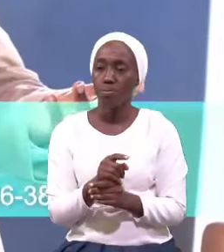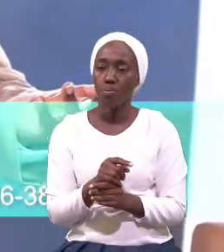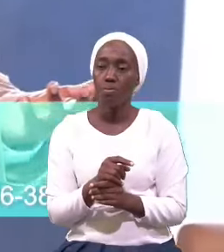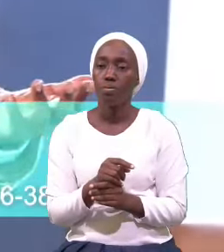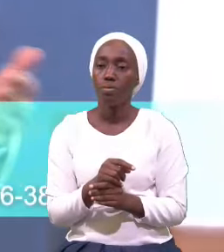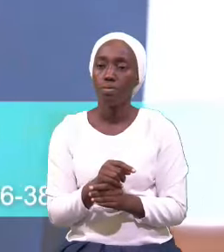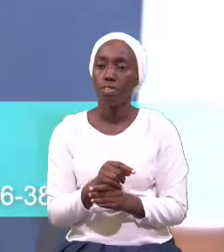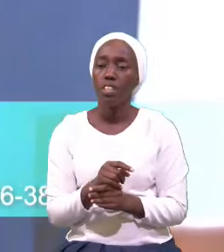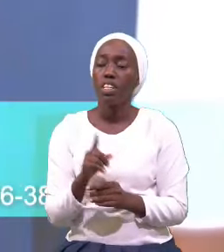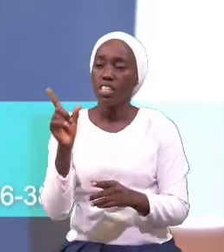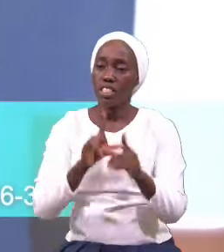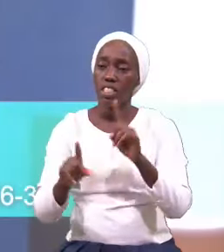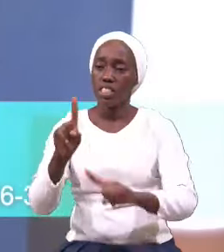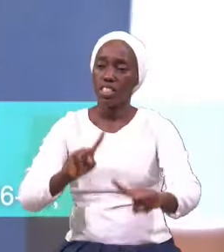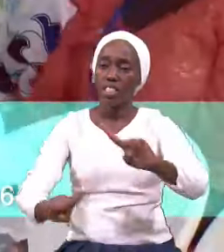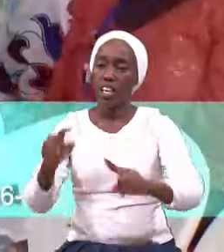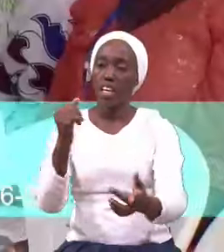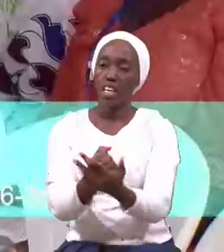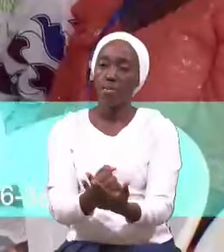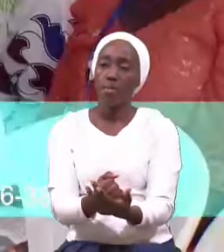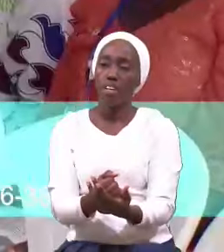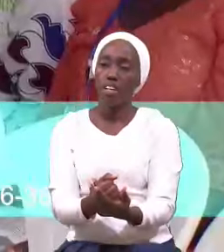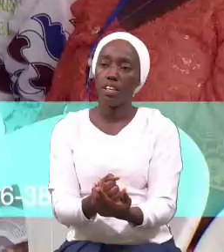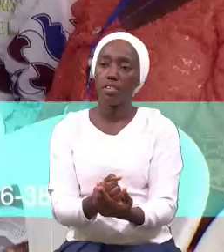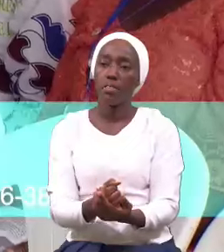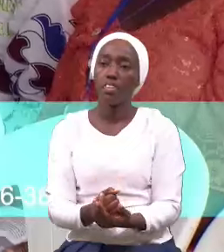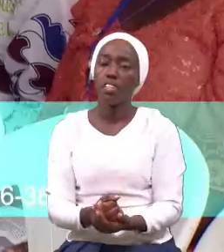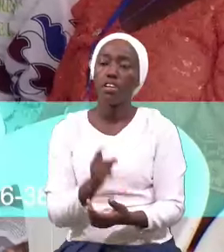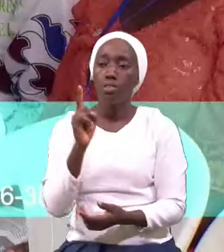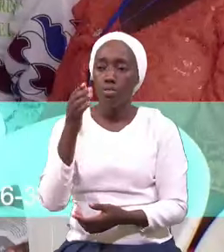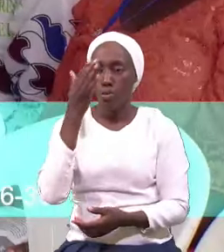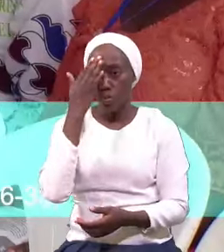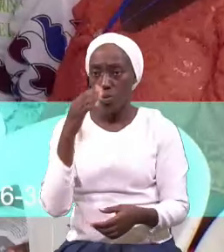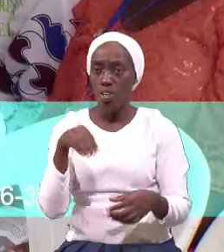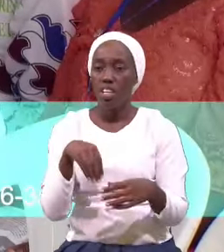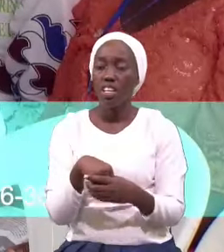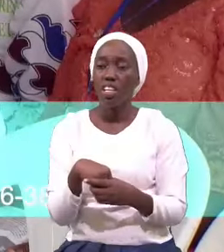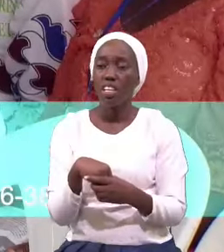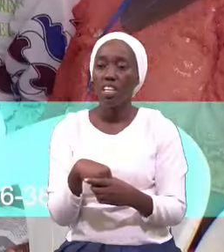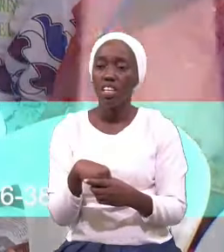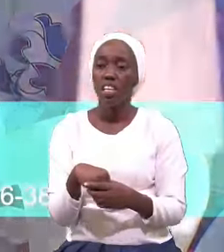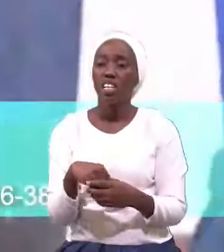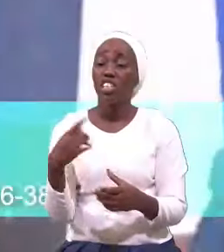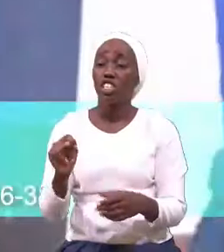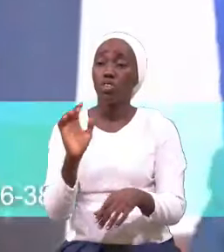You didn't say amen to that? You know, a church is collapsing.